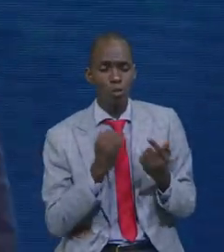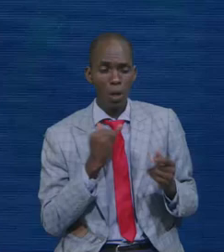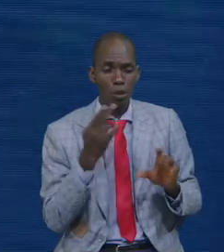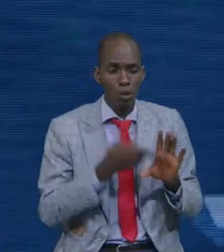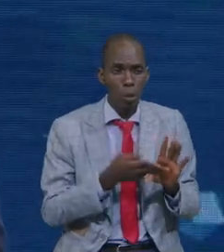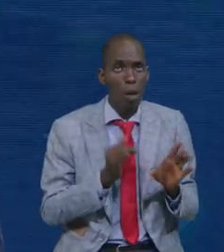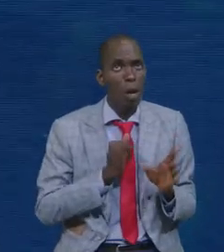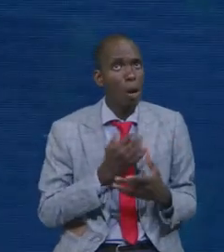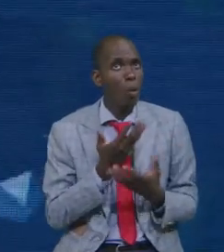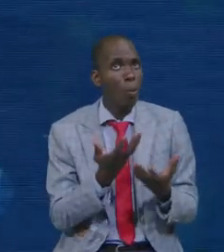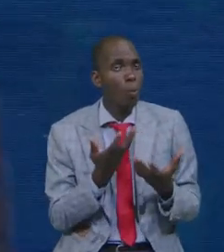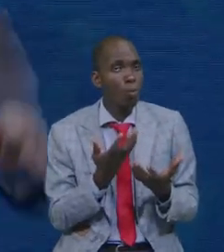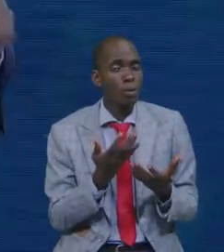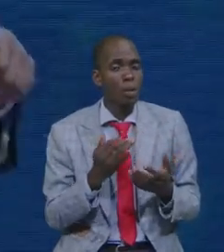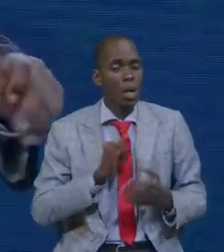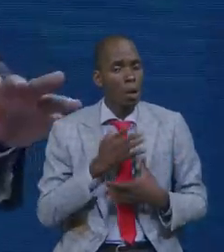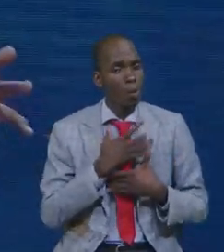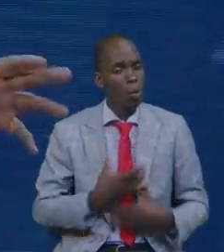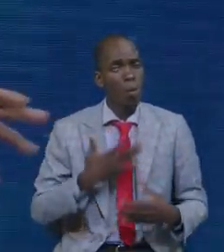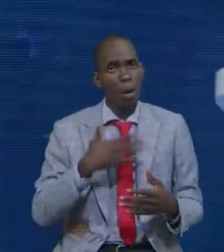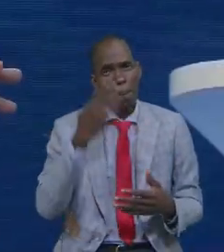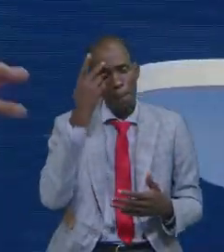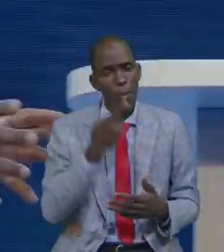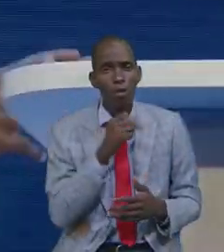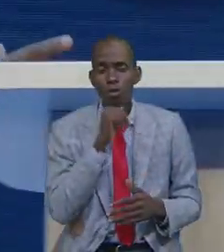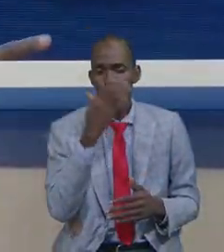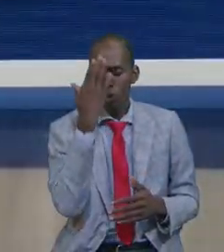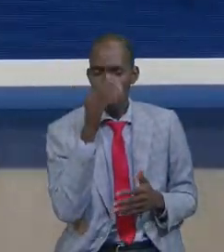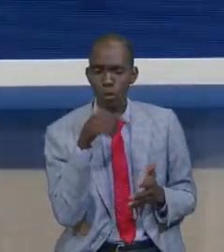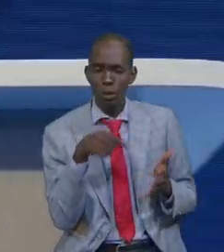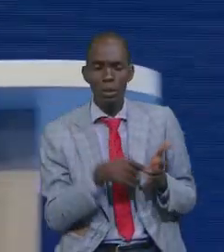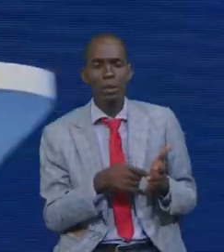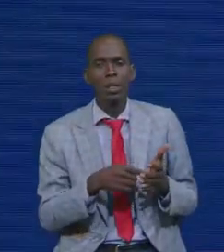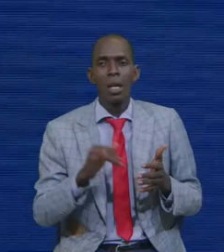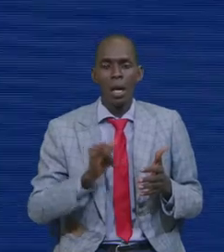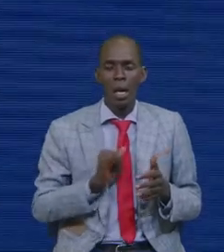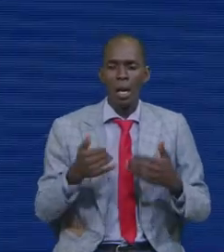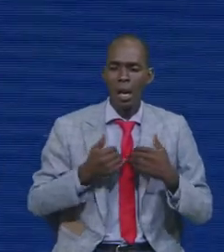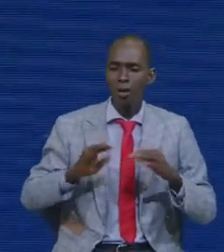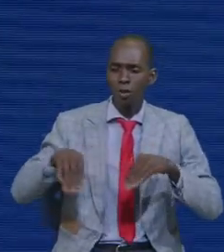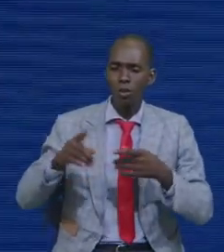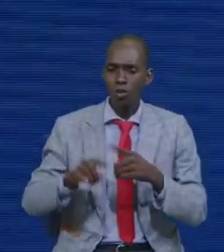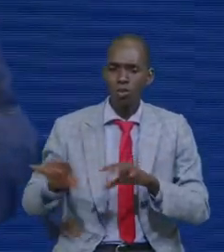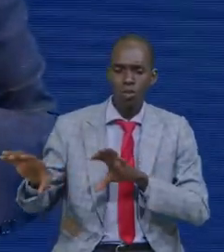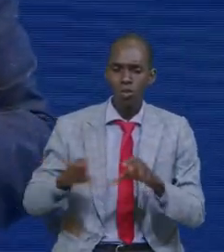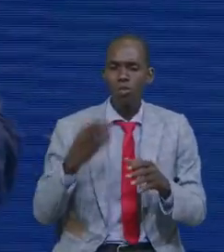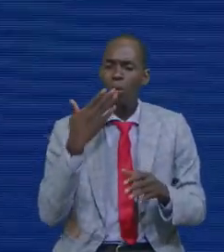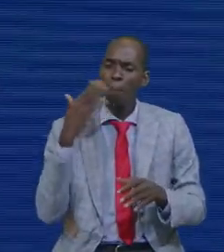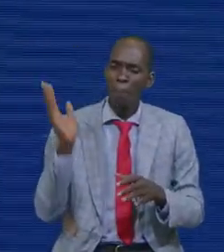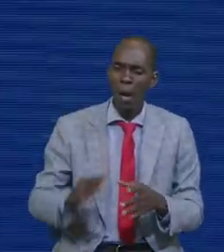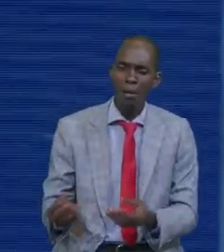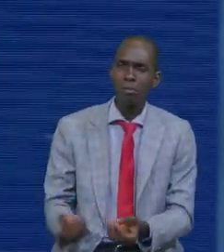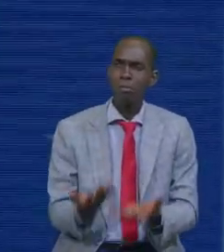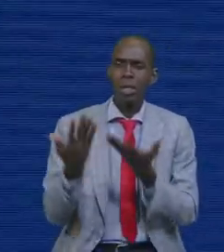know this. Mommy will not know this. I've gone to give all this sacrifice and now I'm feeling